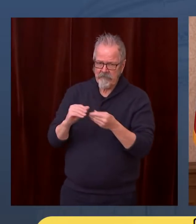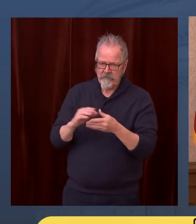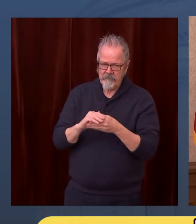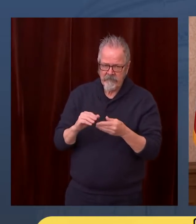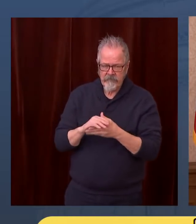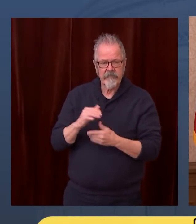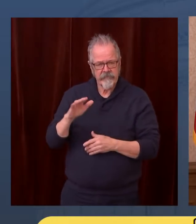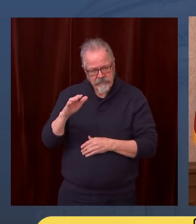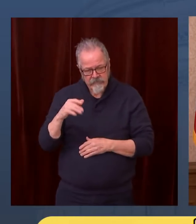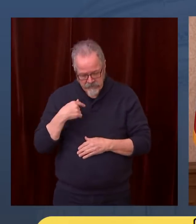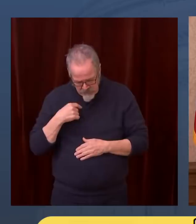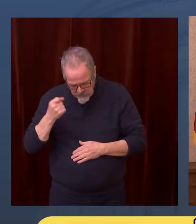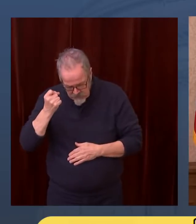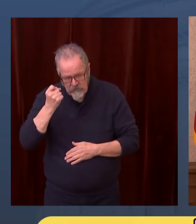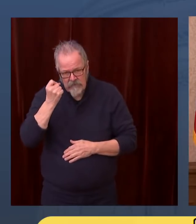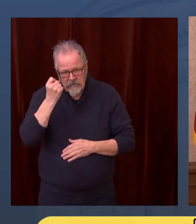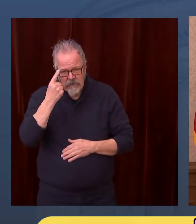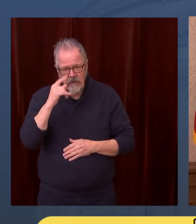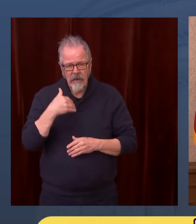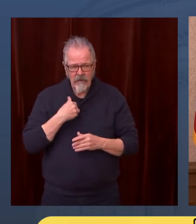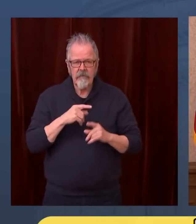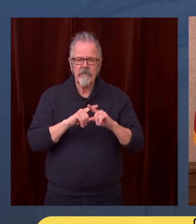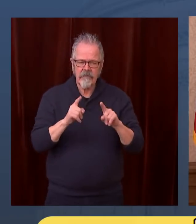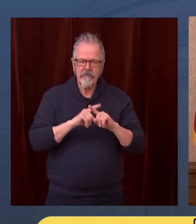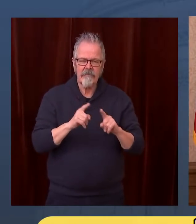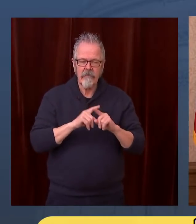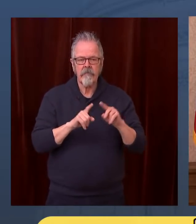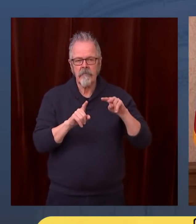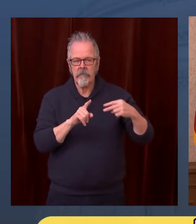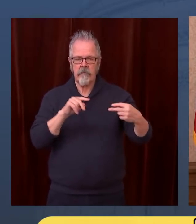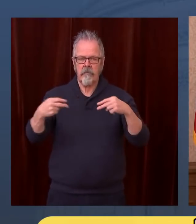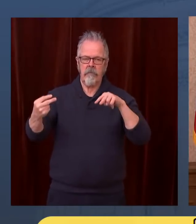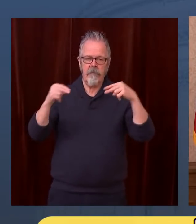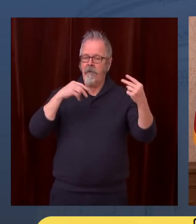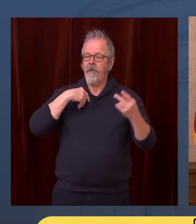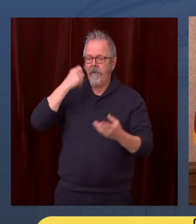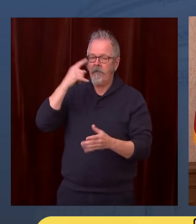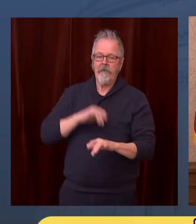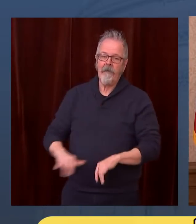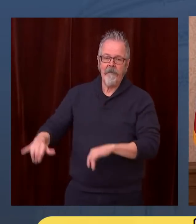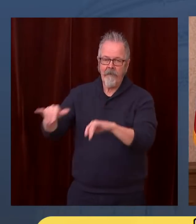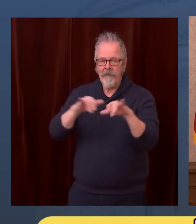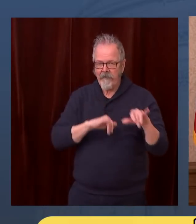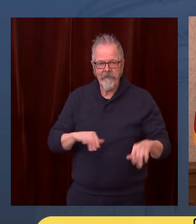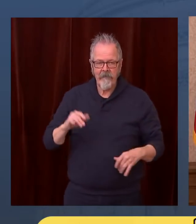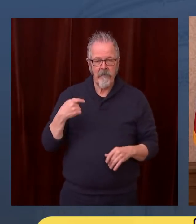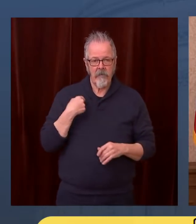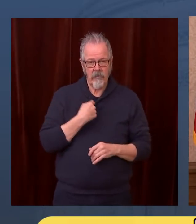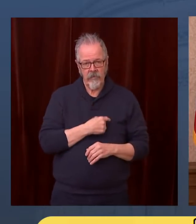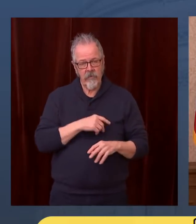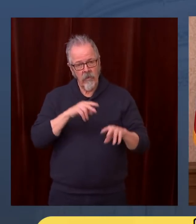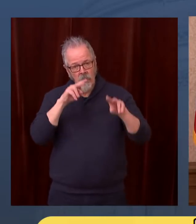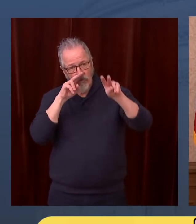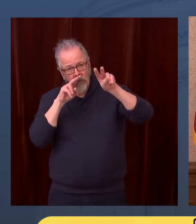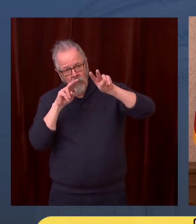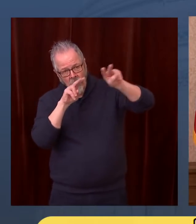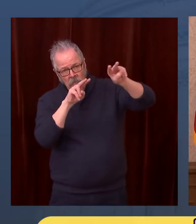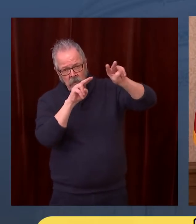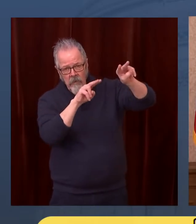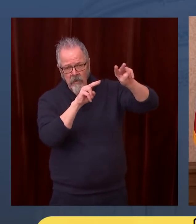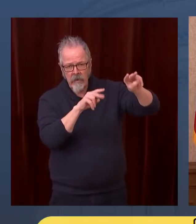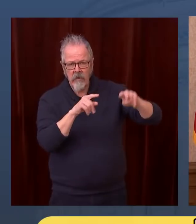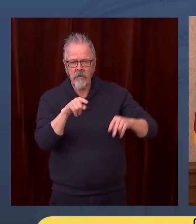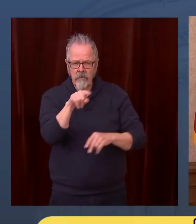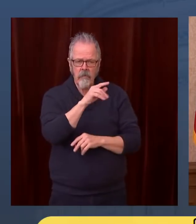have different opinions about this. But we do look forward to districts working to follow the law of the state